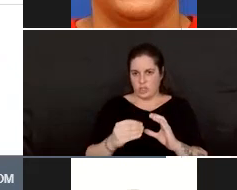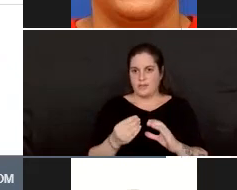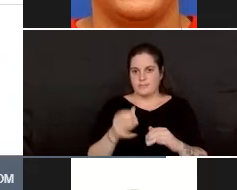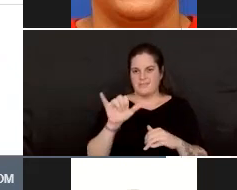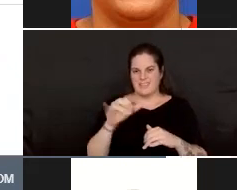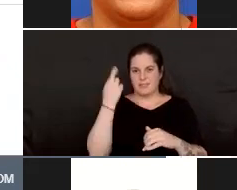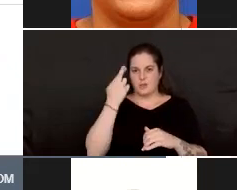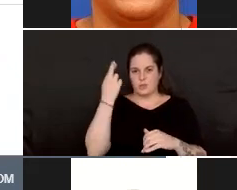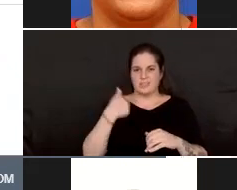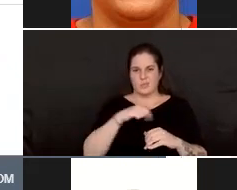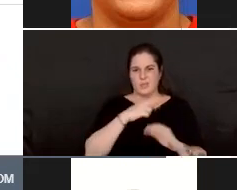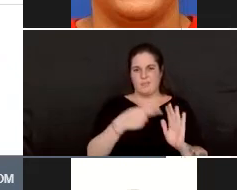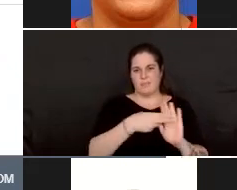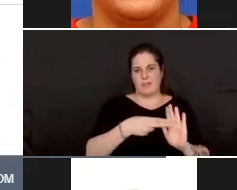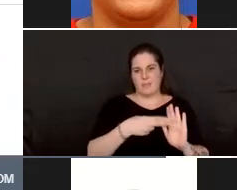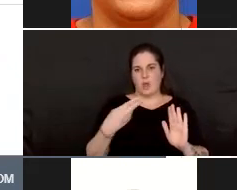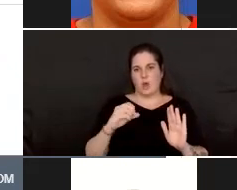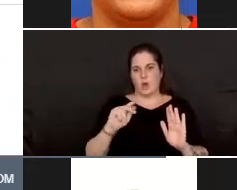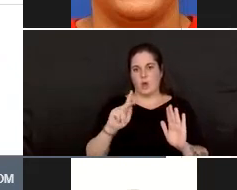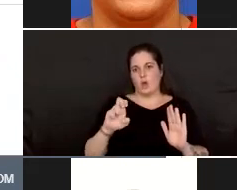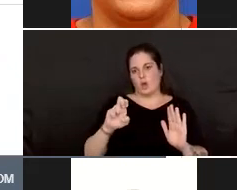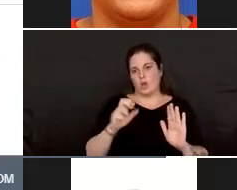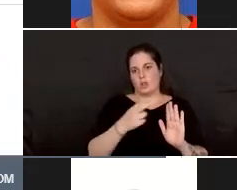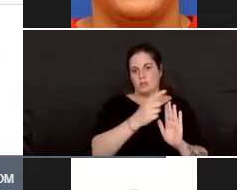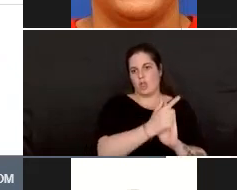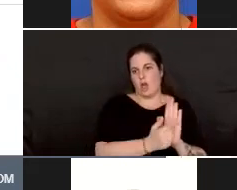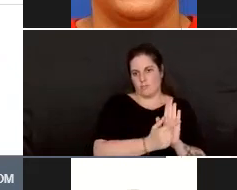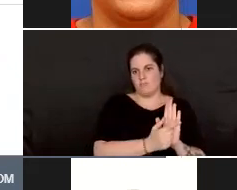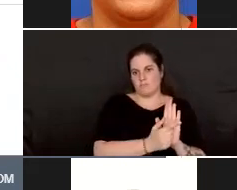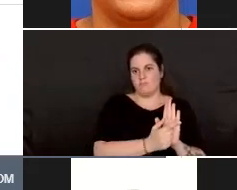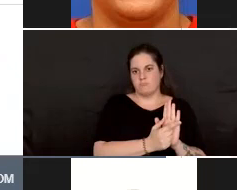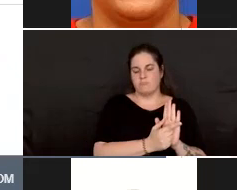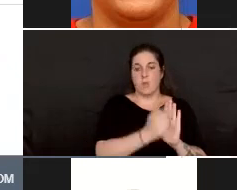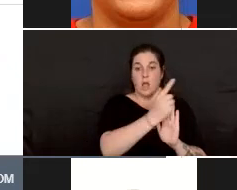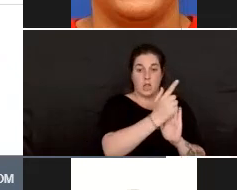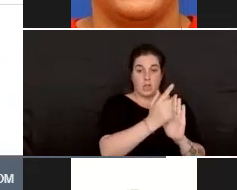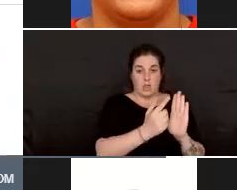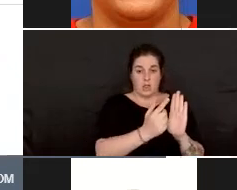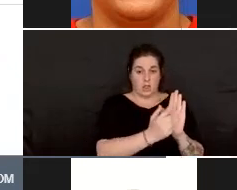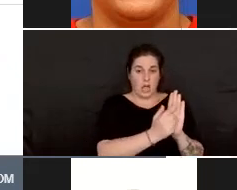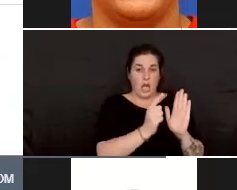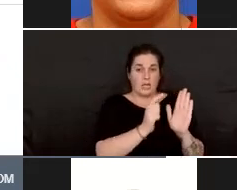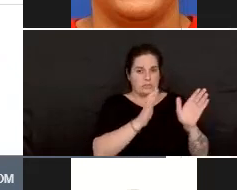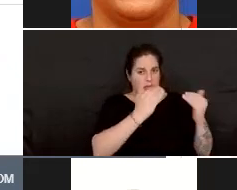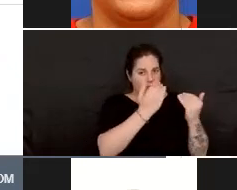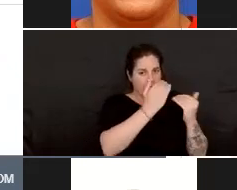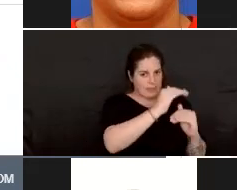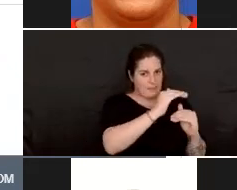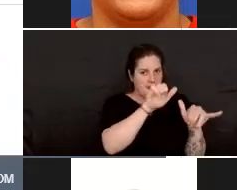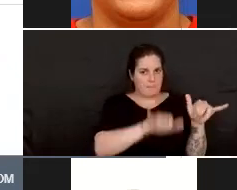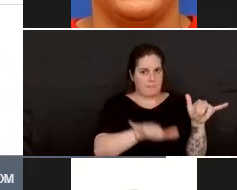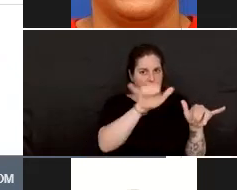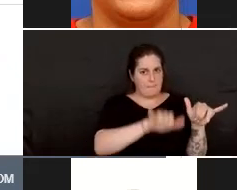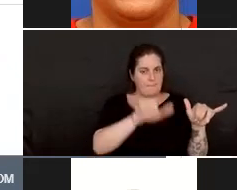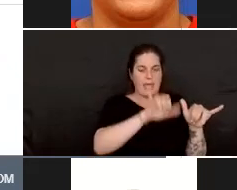him. And so remember, a law, because it's relegated to a restricted type of pattern that we observe